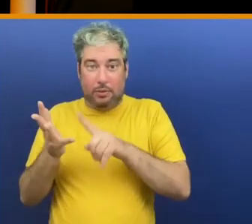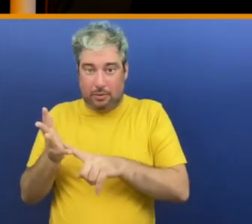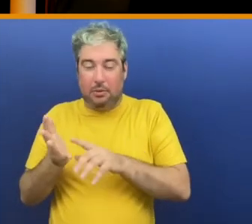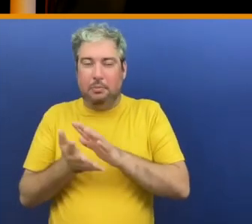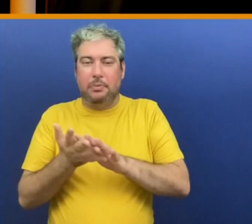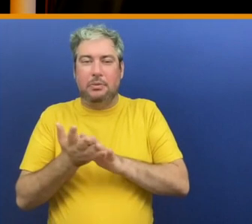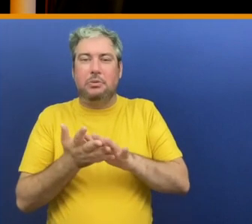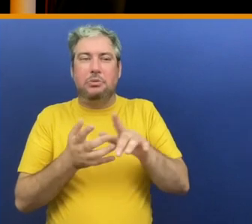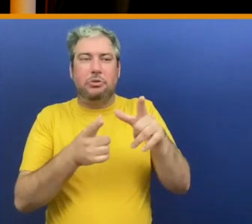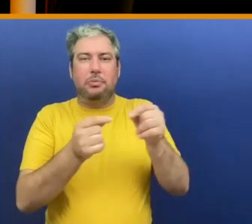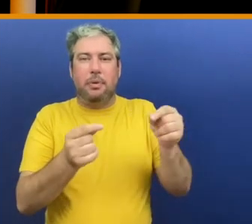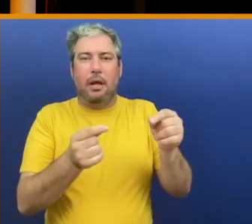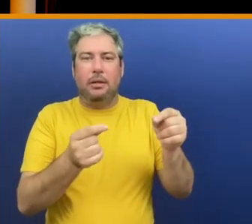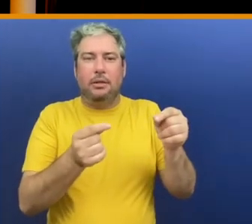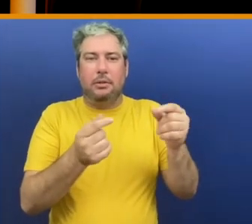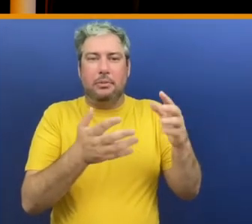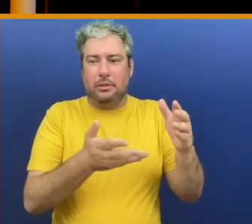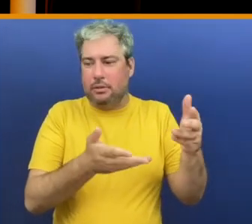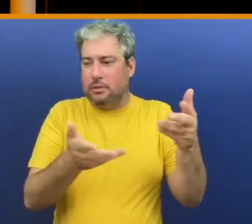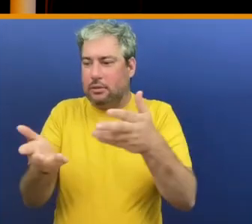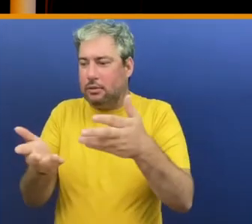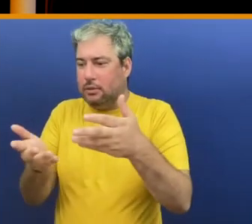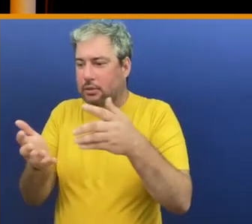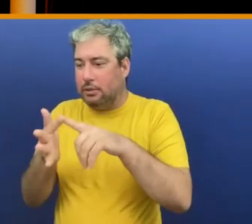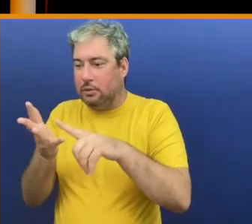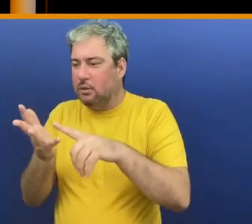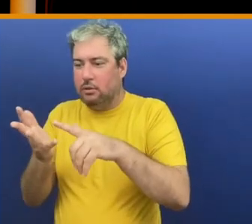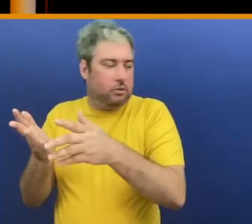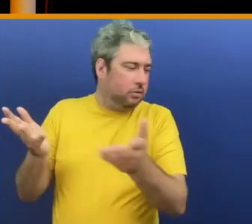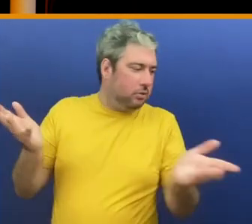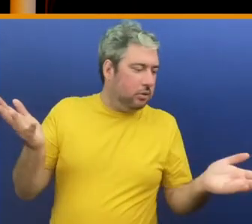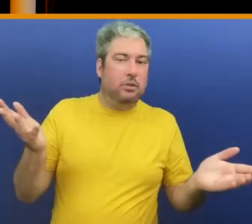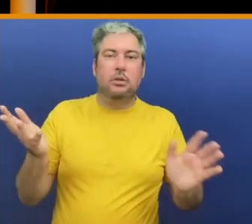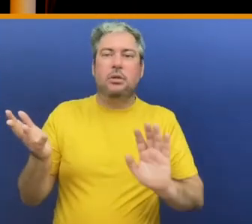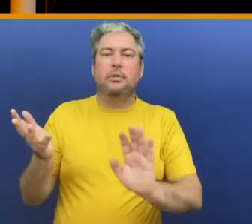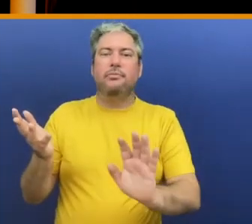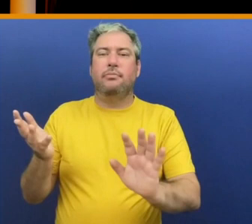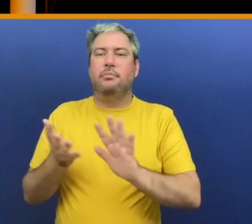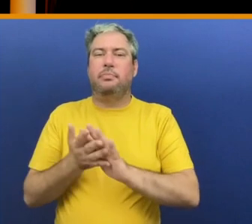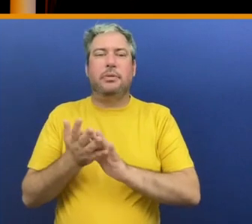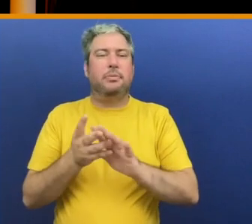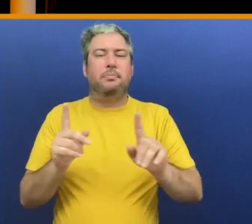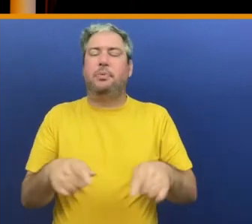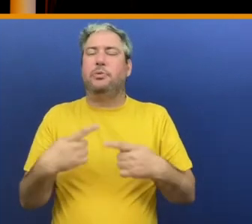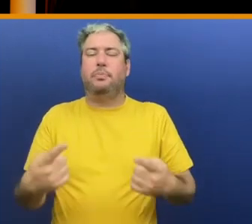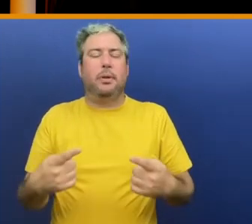European Union. So it was impossible that it could have been any better, as the government was claiming. It was an utter nonsense. And we had the same